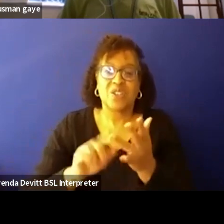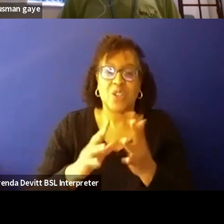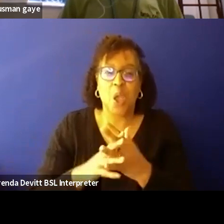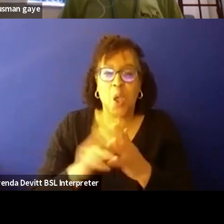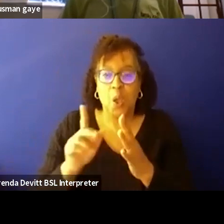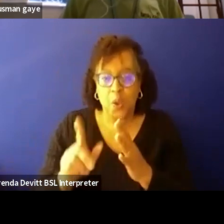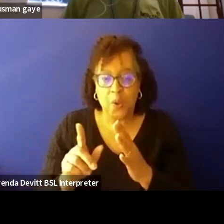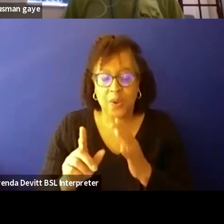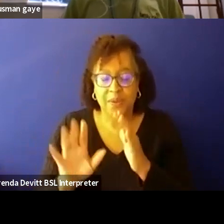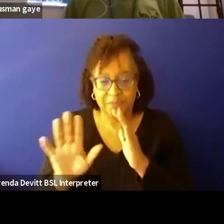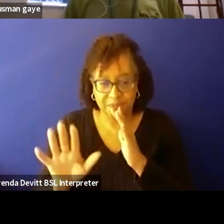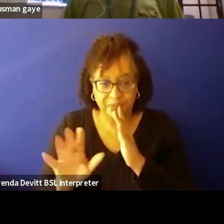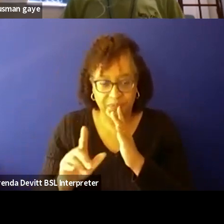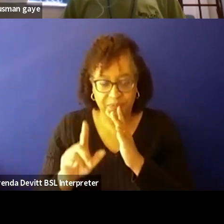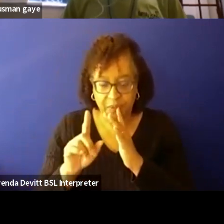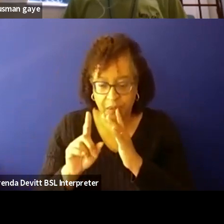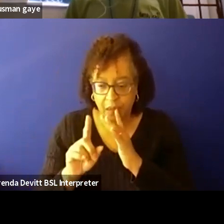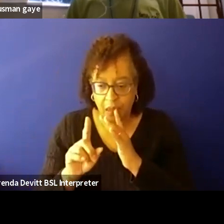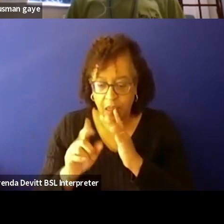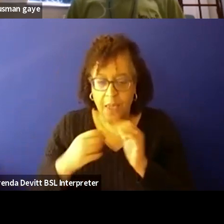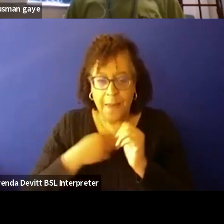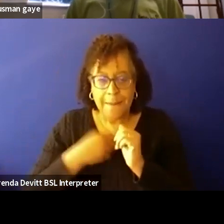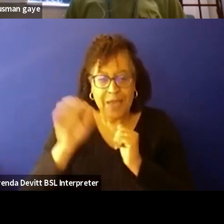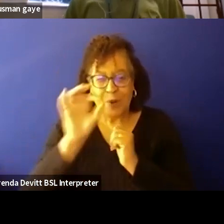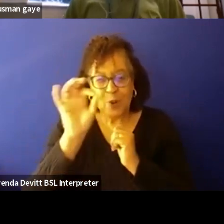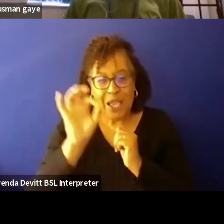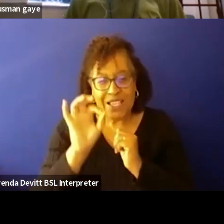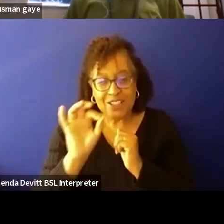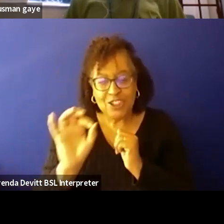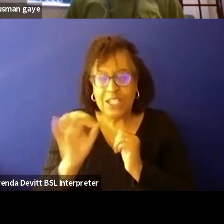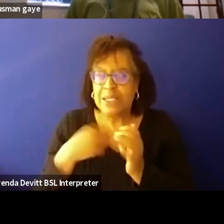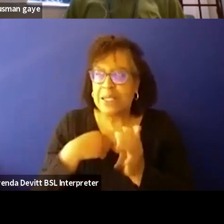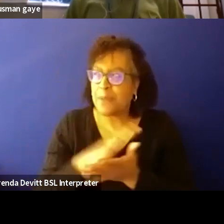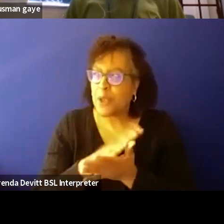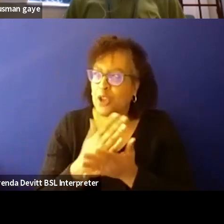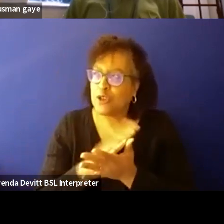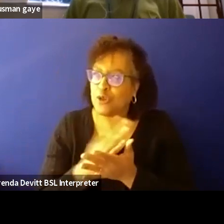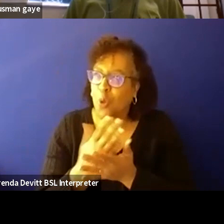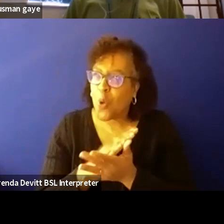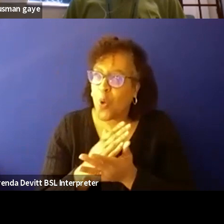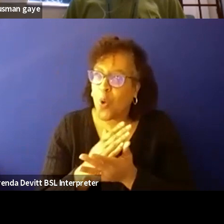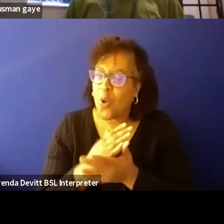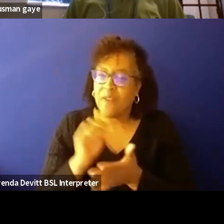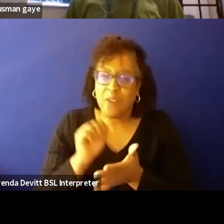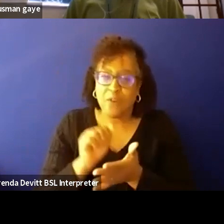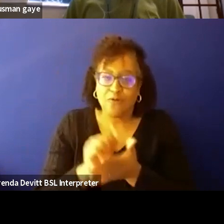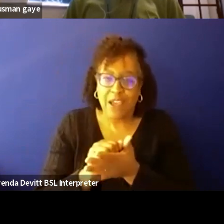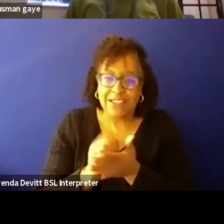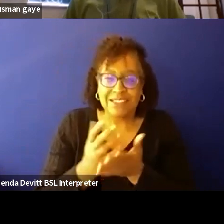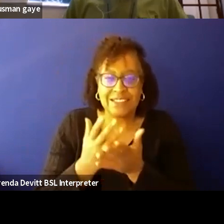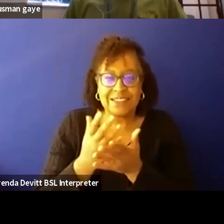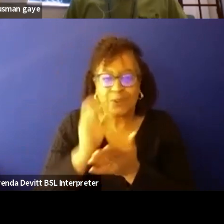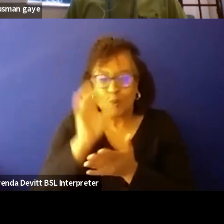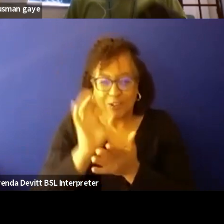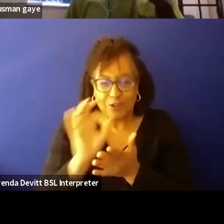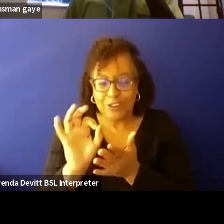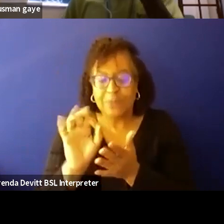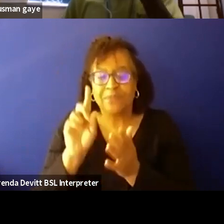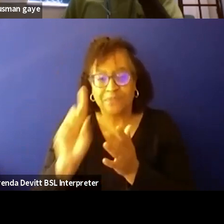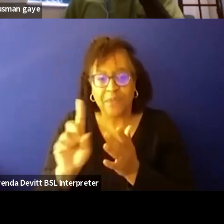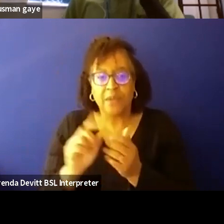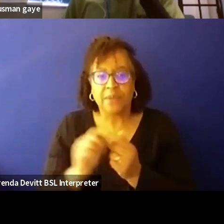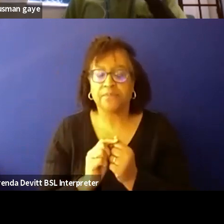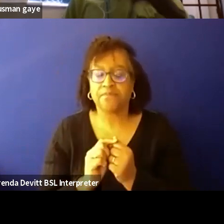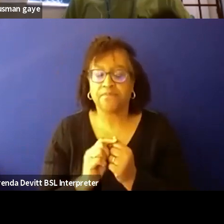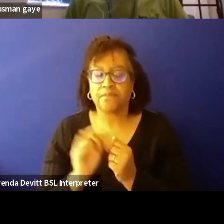but because I'm not sure if that's to Tony, but maybe he will know the answer. Who is